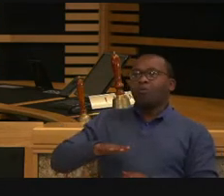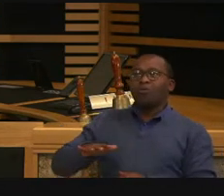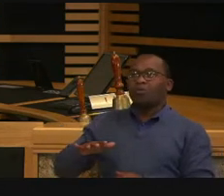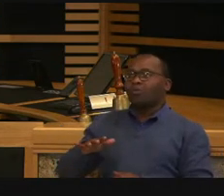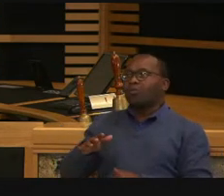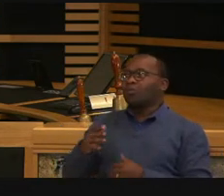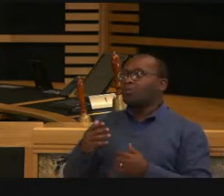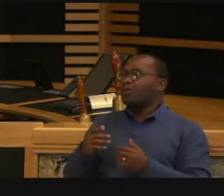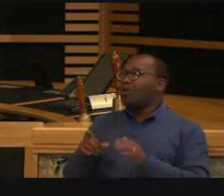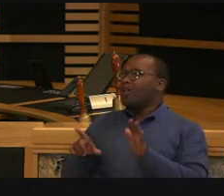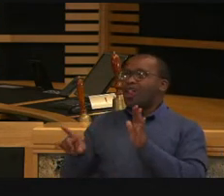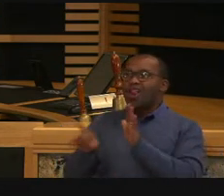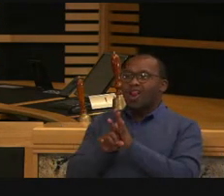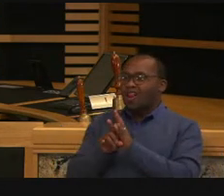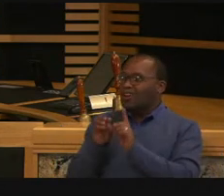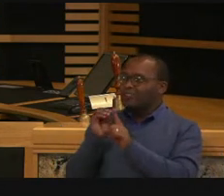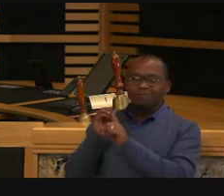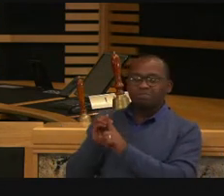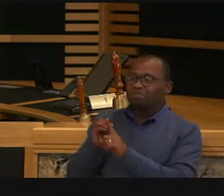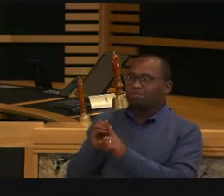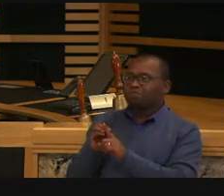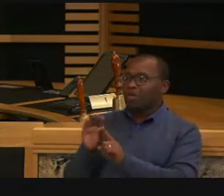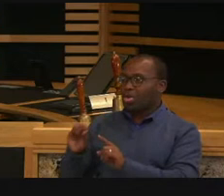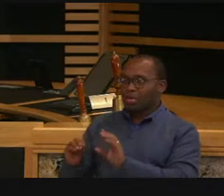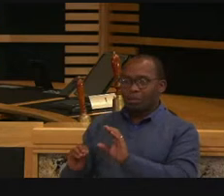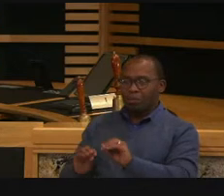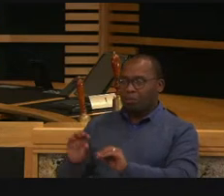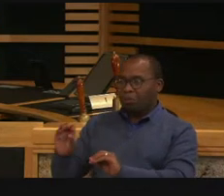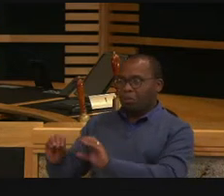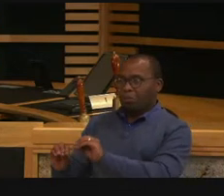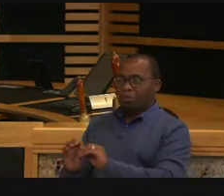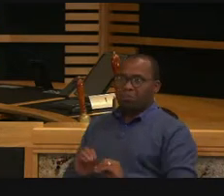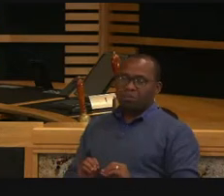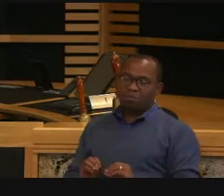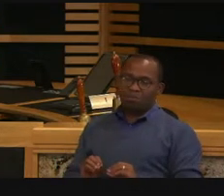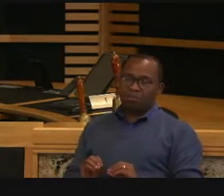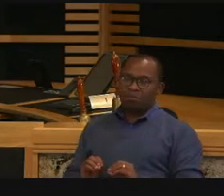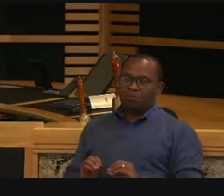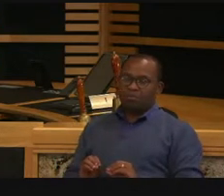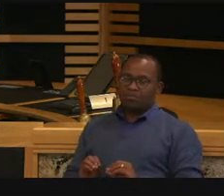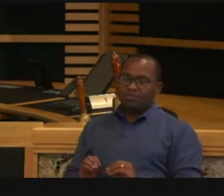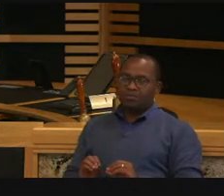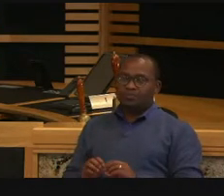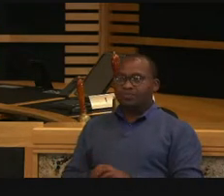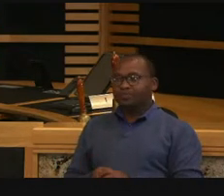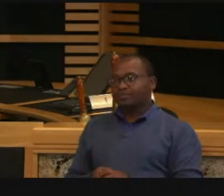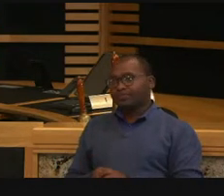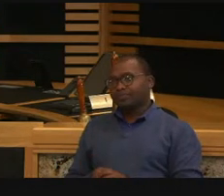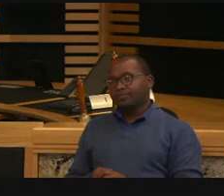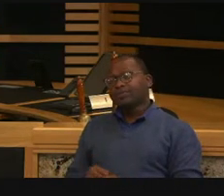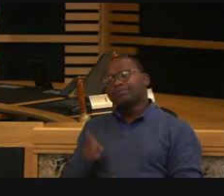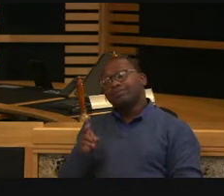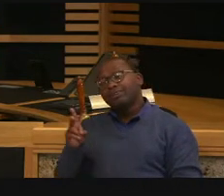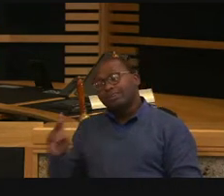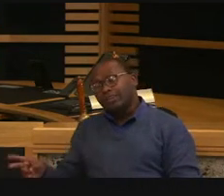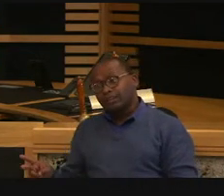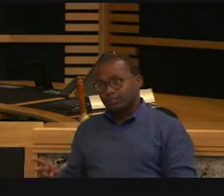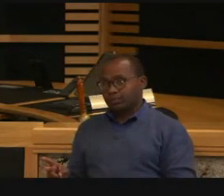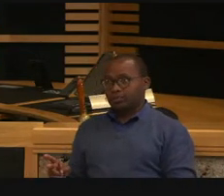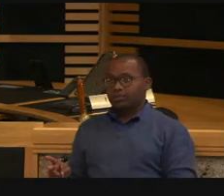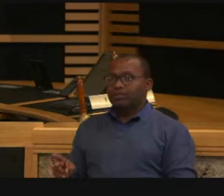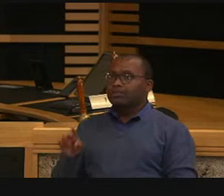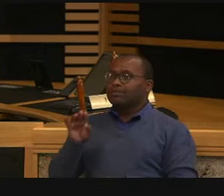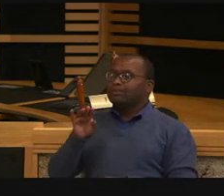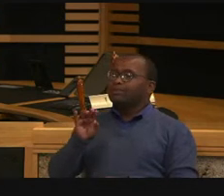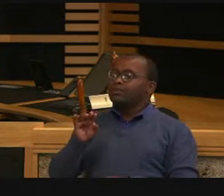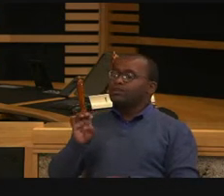hence this beautiful province has become a crime scene. Women are placed yet again in this province at the back